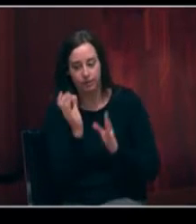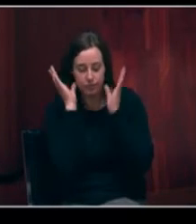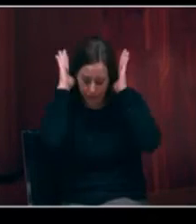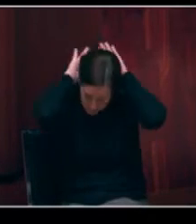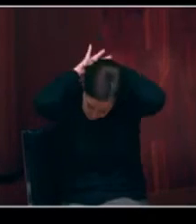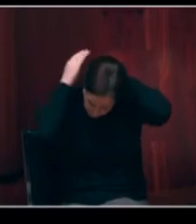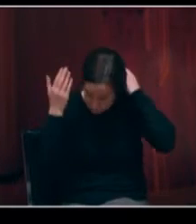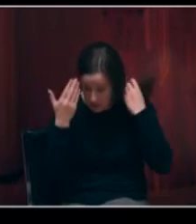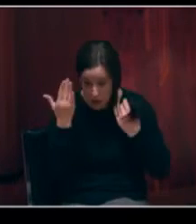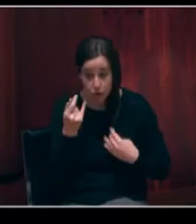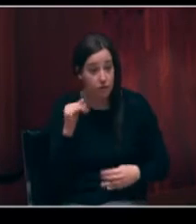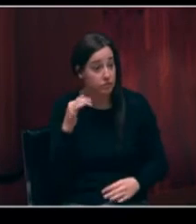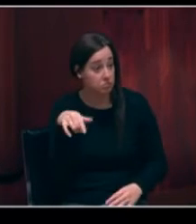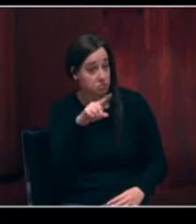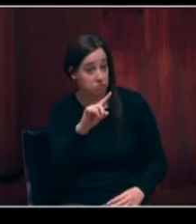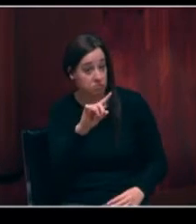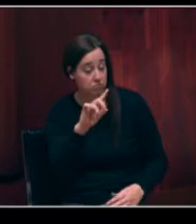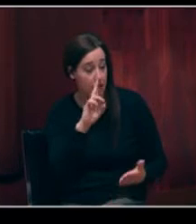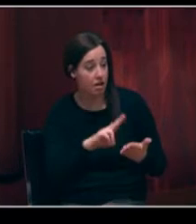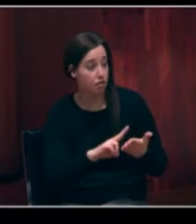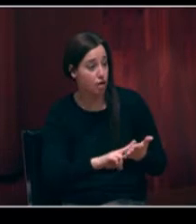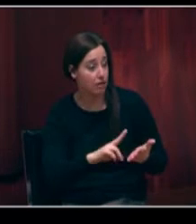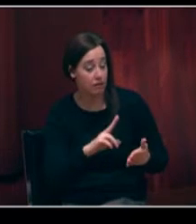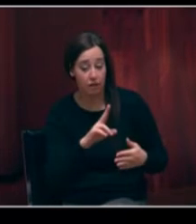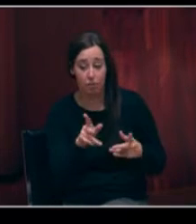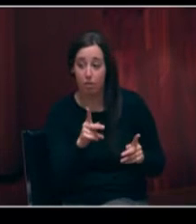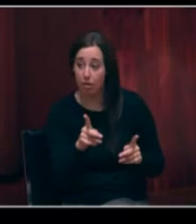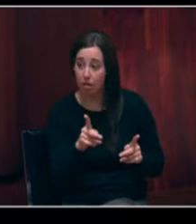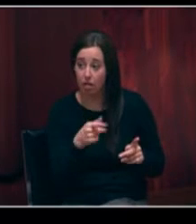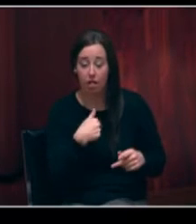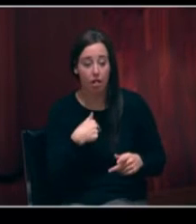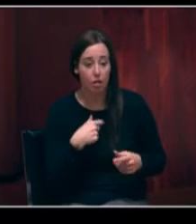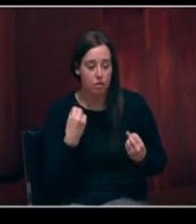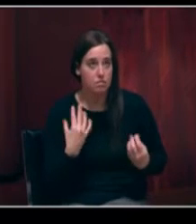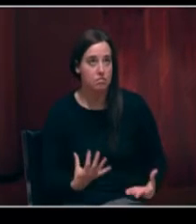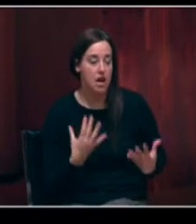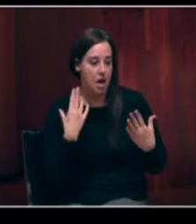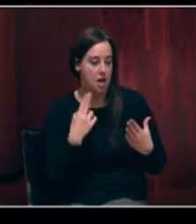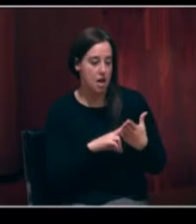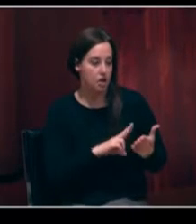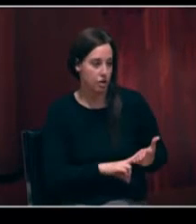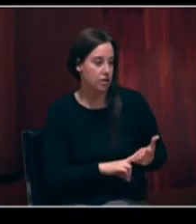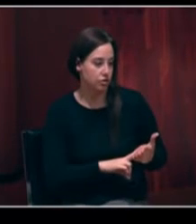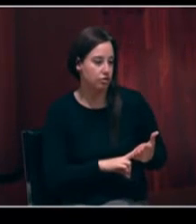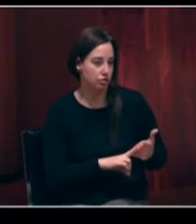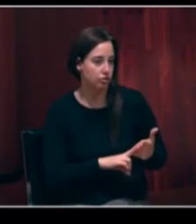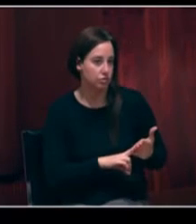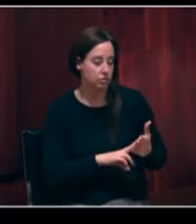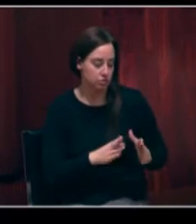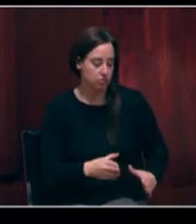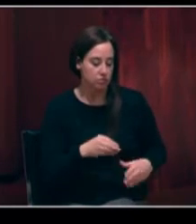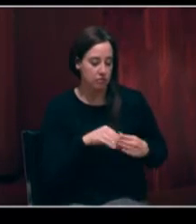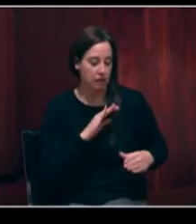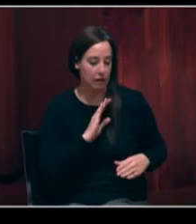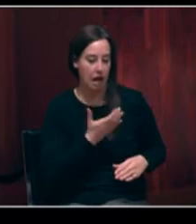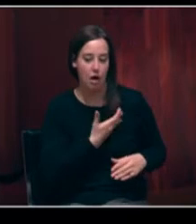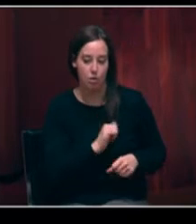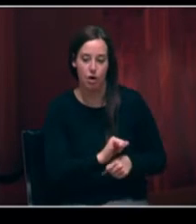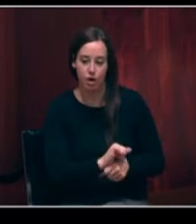contracting folks in the room, but we do a lot of our work through contractors or industry. So the Federal Acquisition Regulation